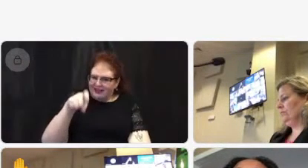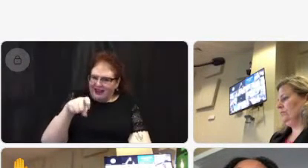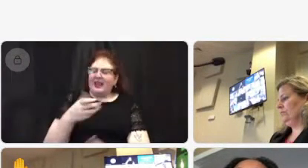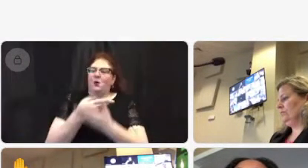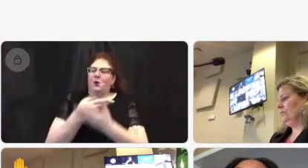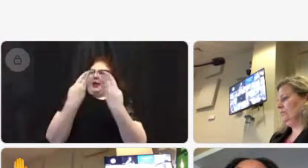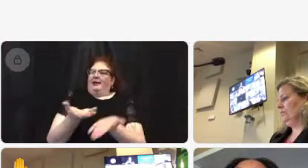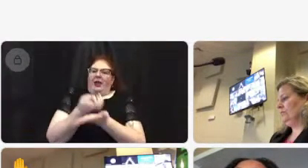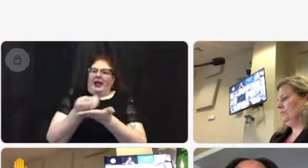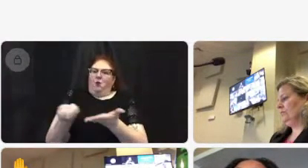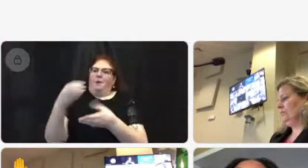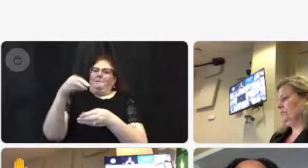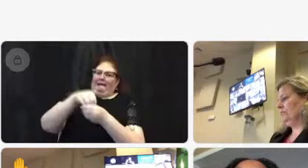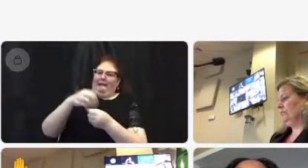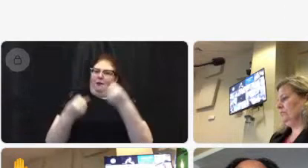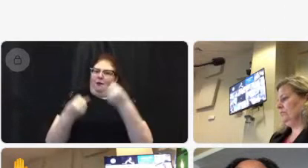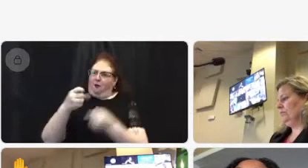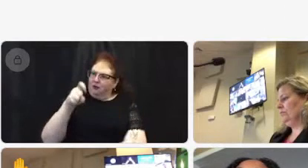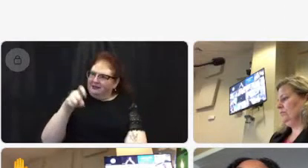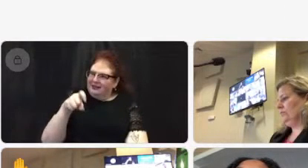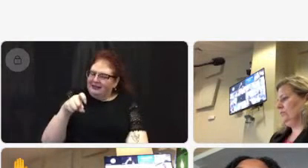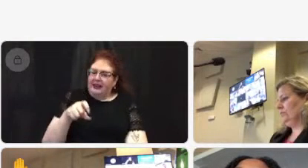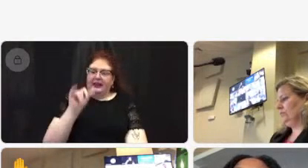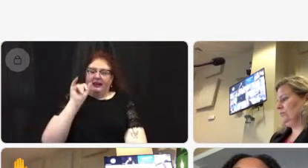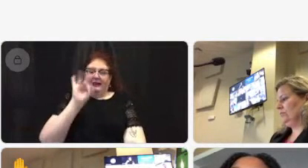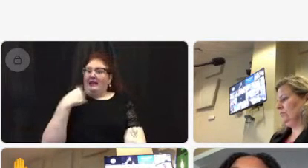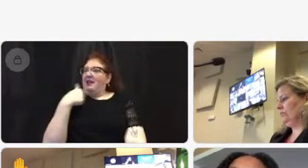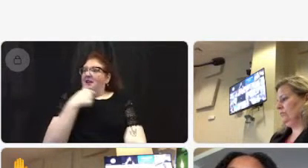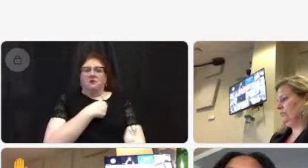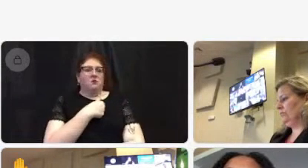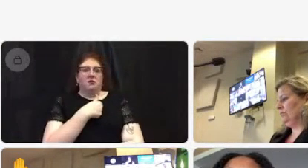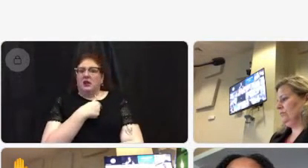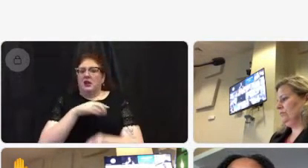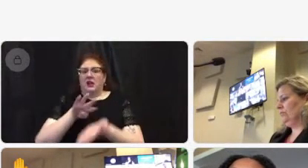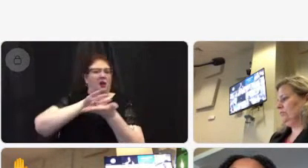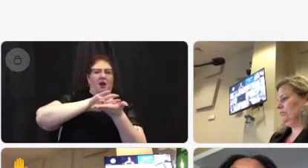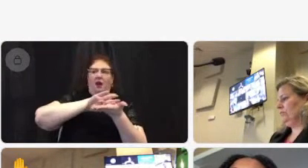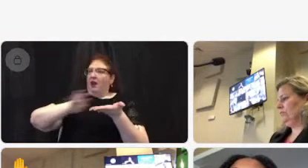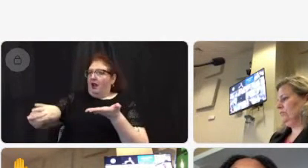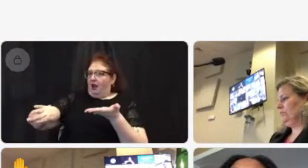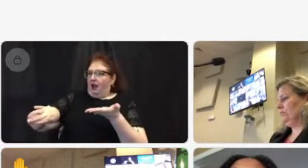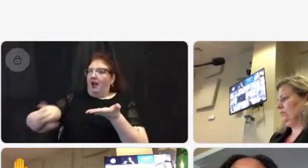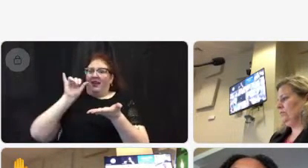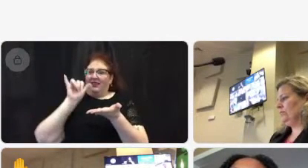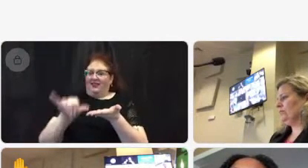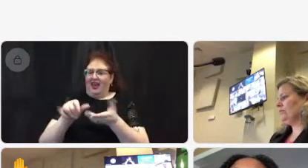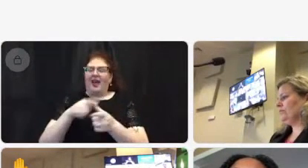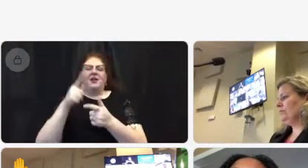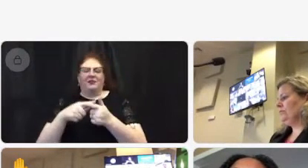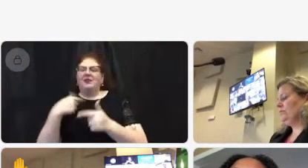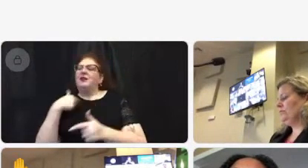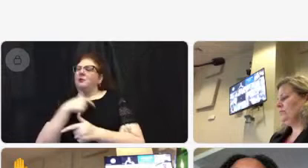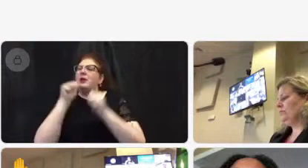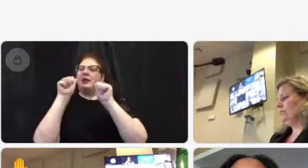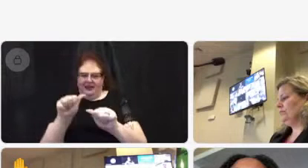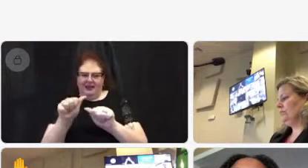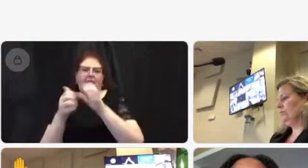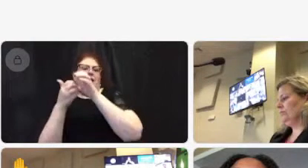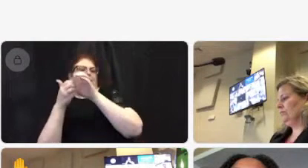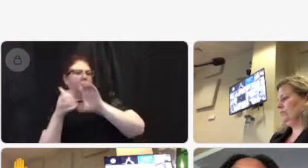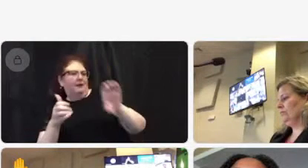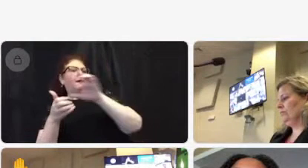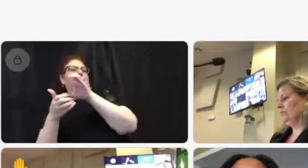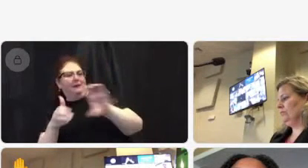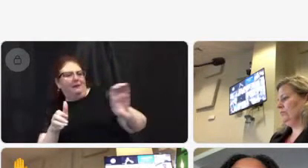And if we go ahead and take that off the table, then we can start dedicating more of the money to the things we